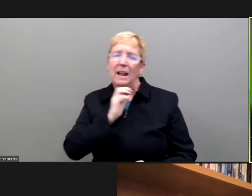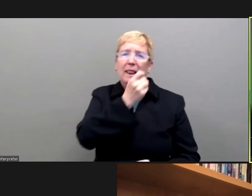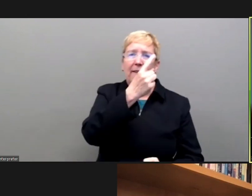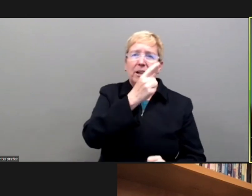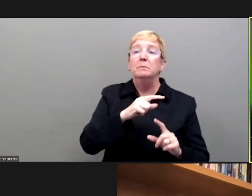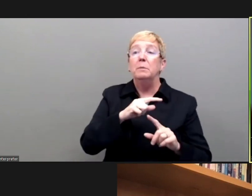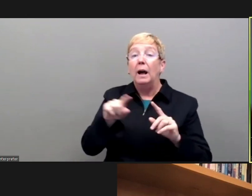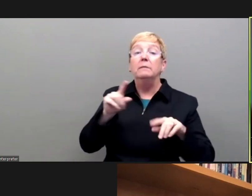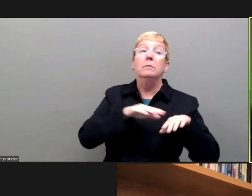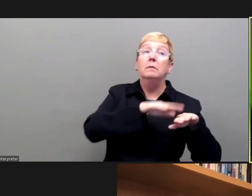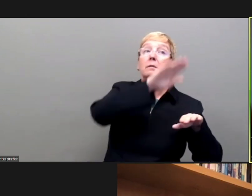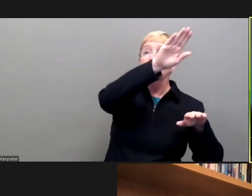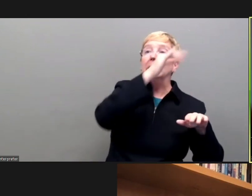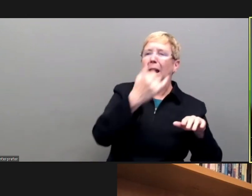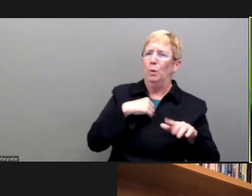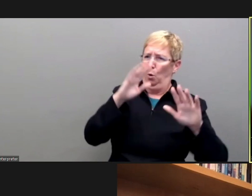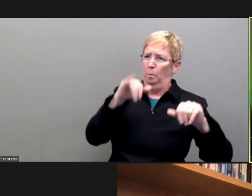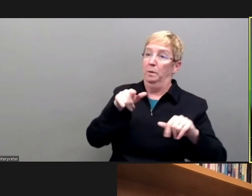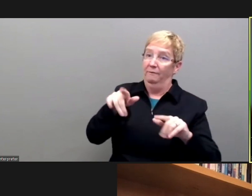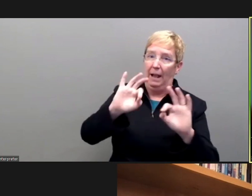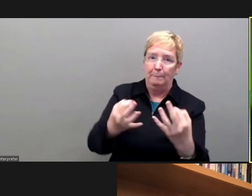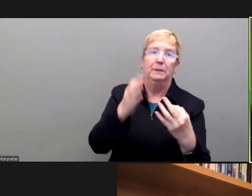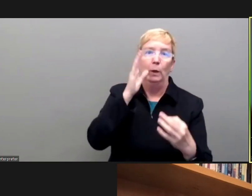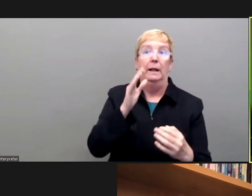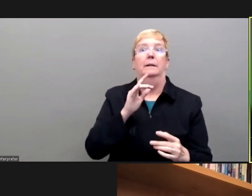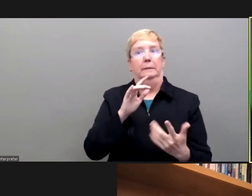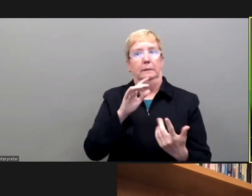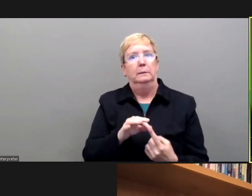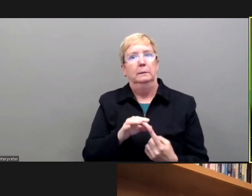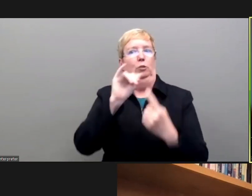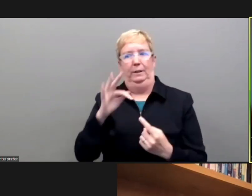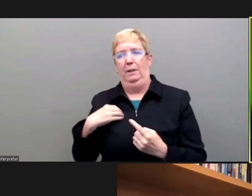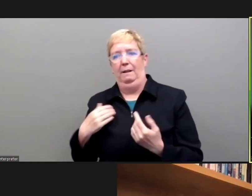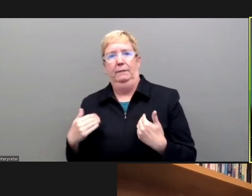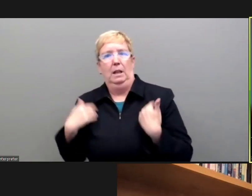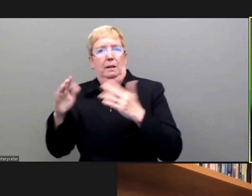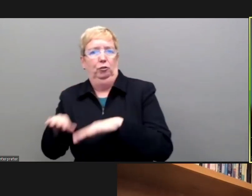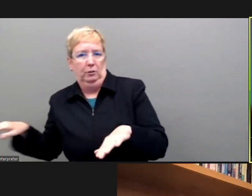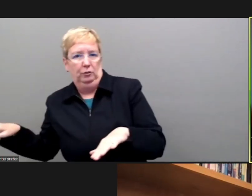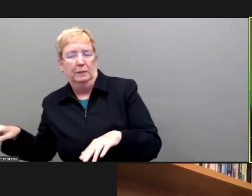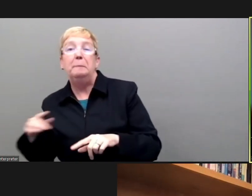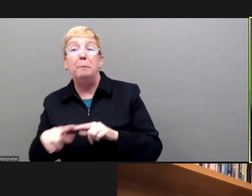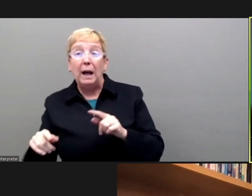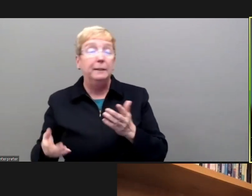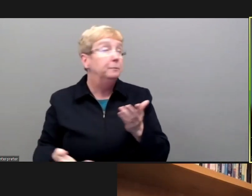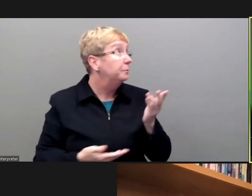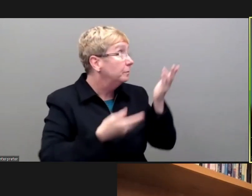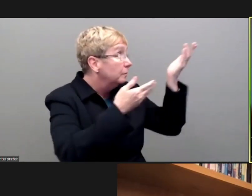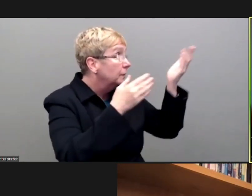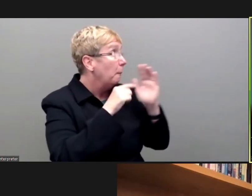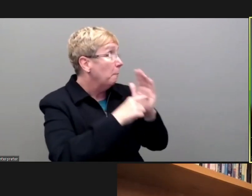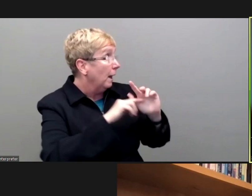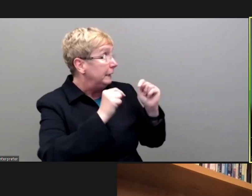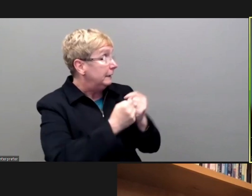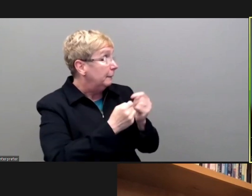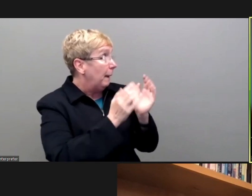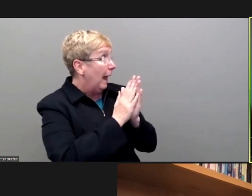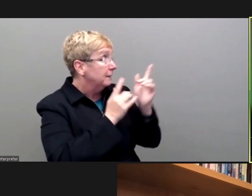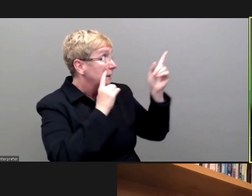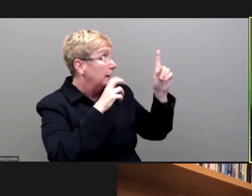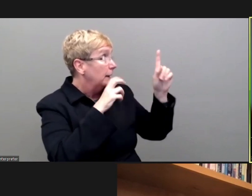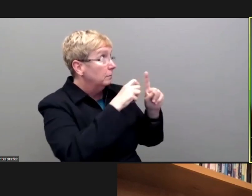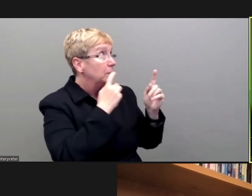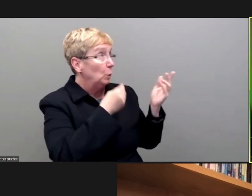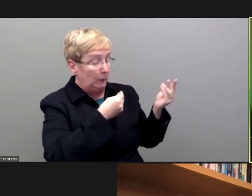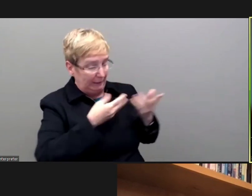education, but that has not been in front of the modeling team, and I don't think it's been in front of our national folks quite yet,